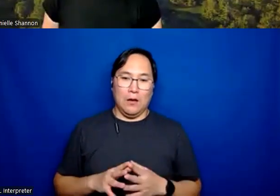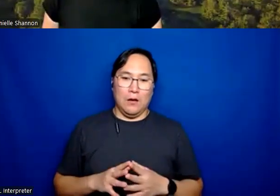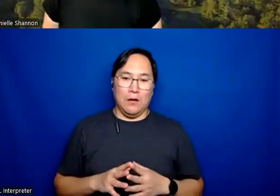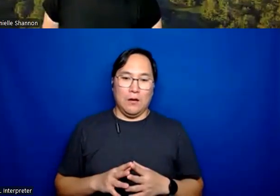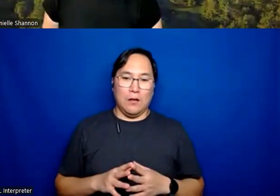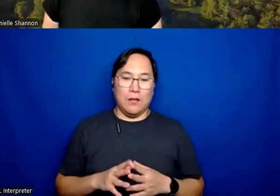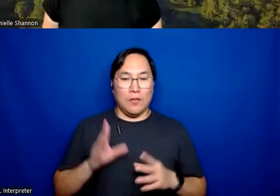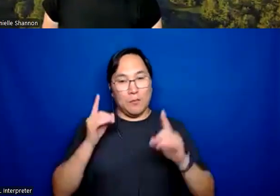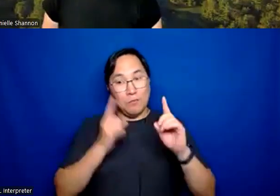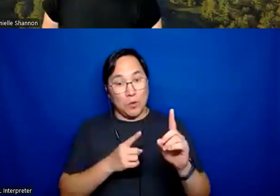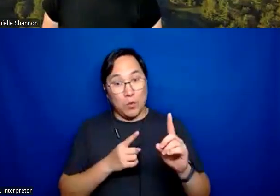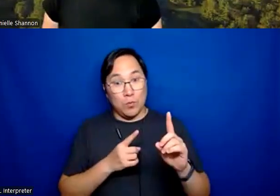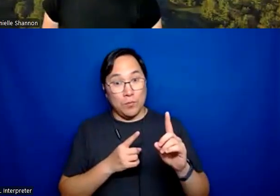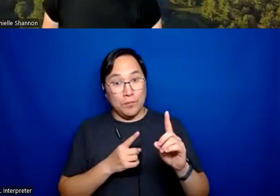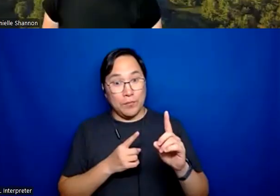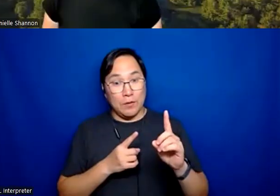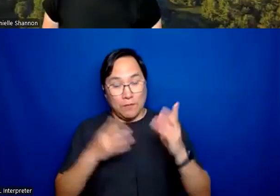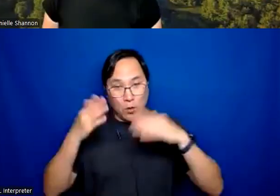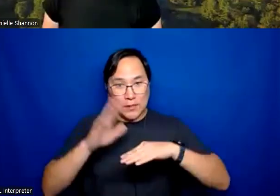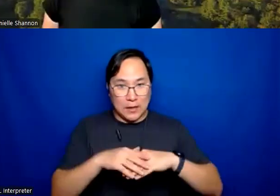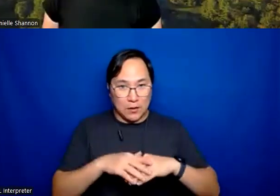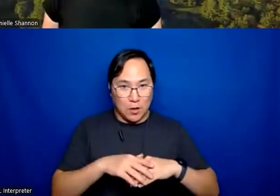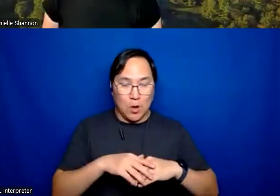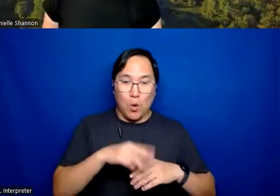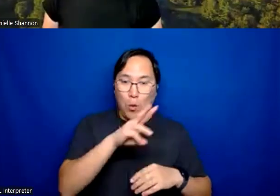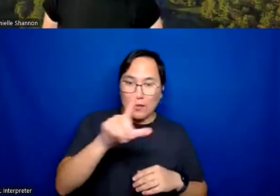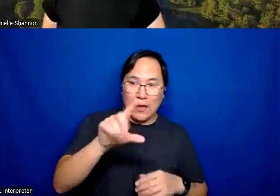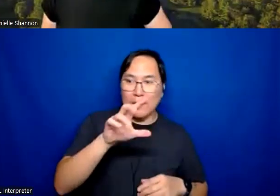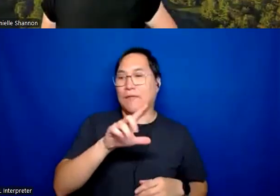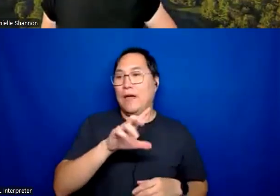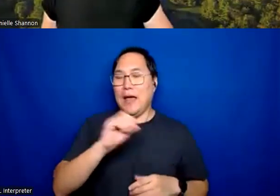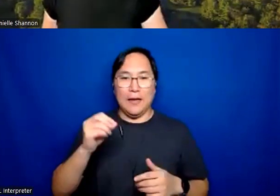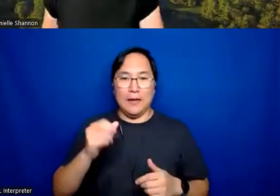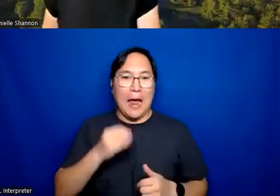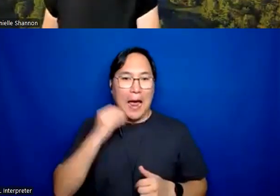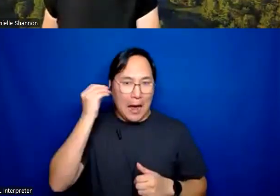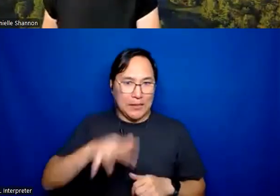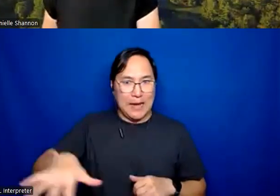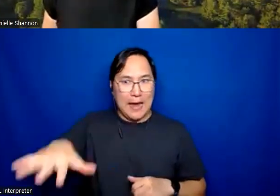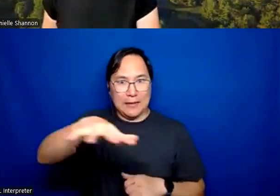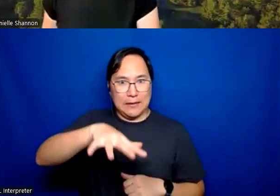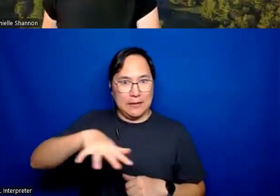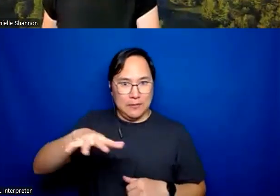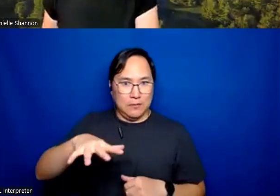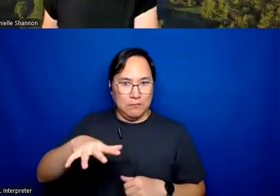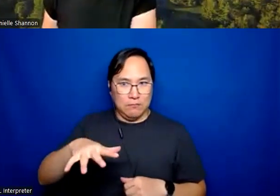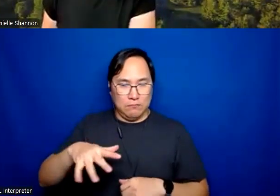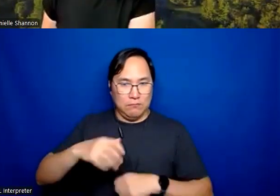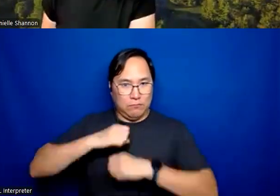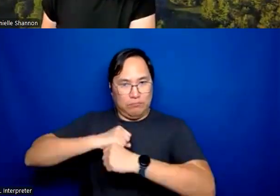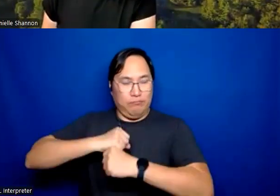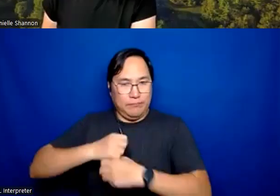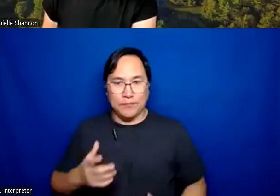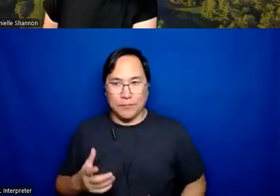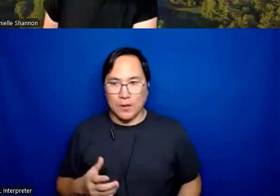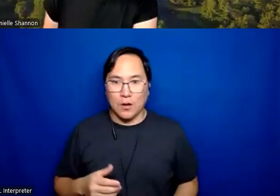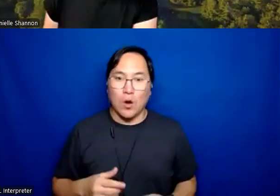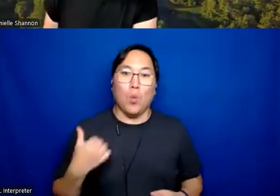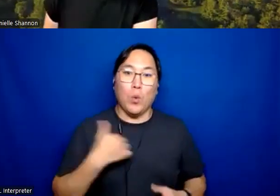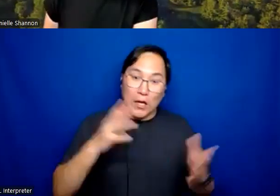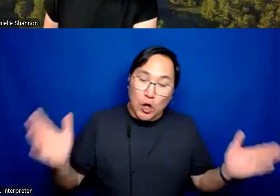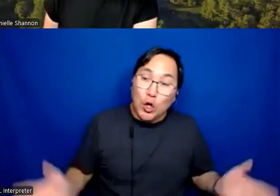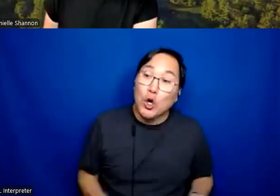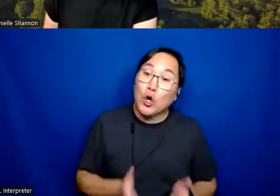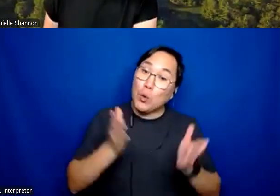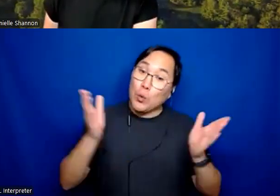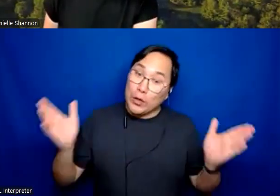that mission is focused on wildlife and habitat management. While the National Wildlife Refuge System does encourage